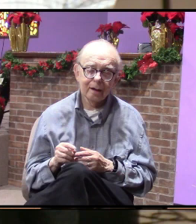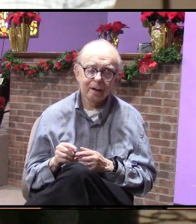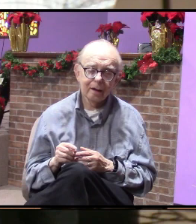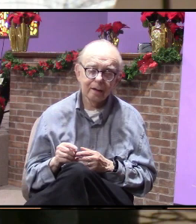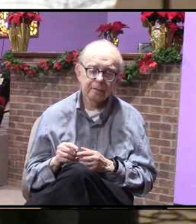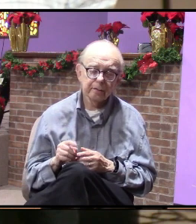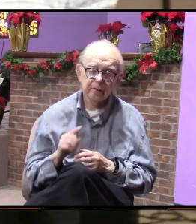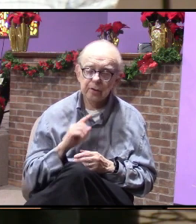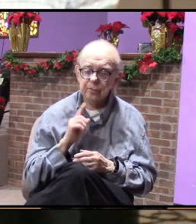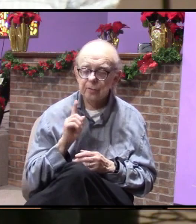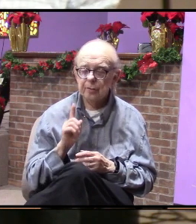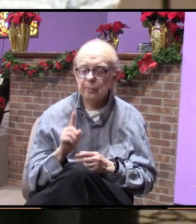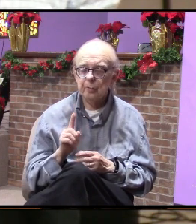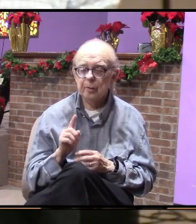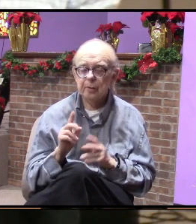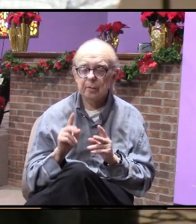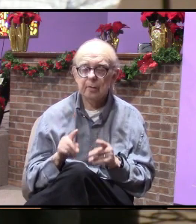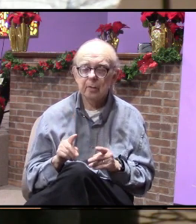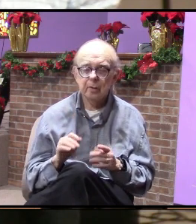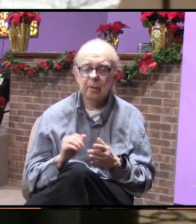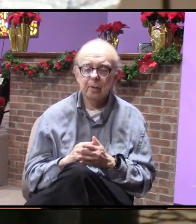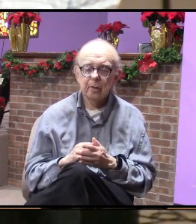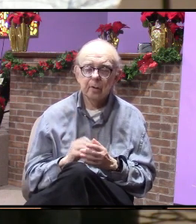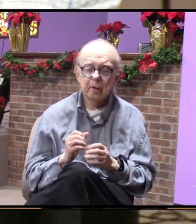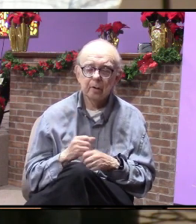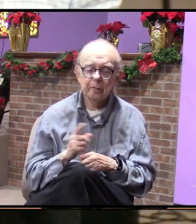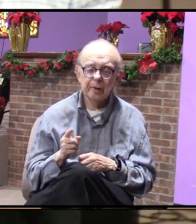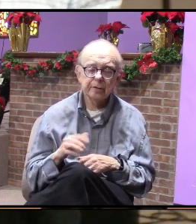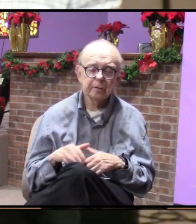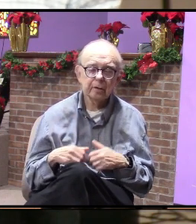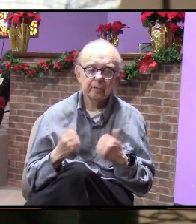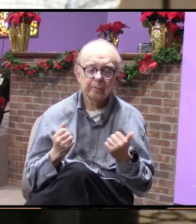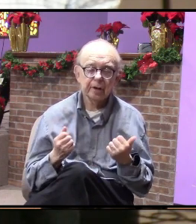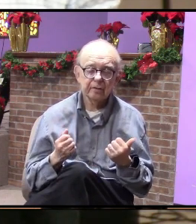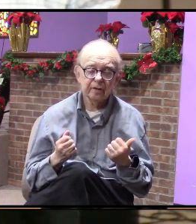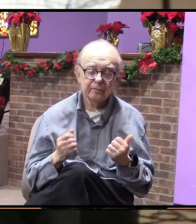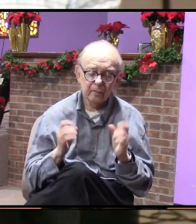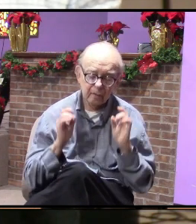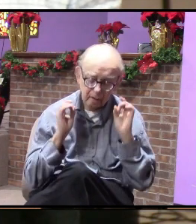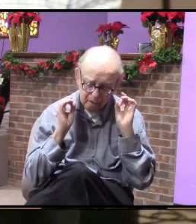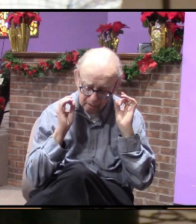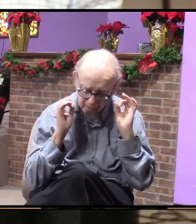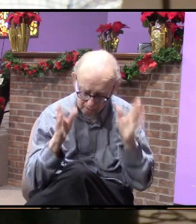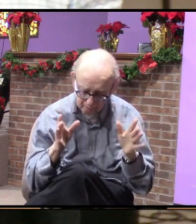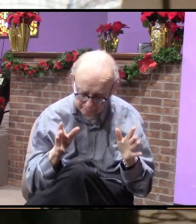are the ones that are going to make your life miserable.